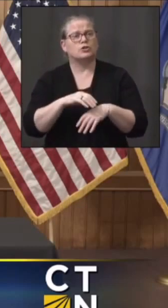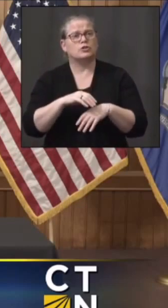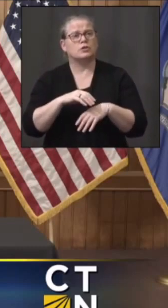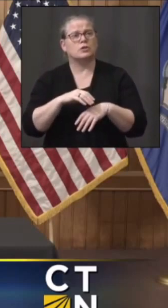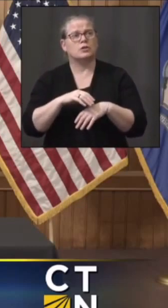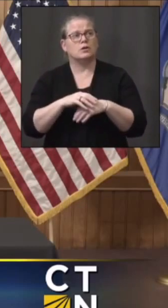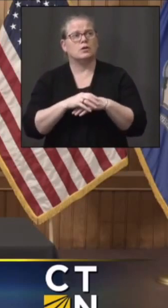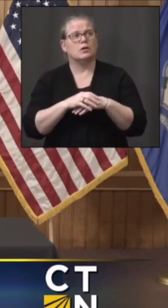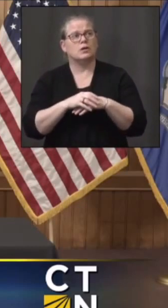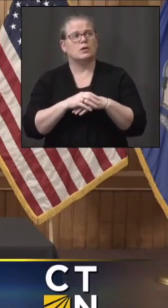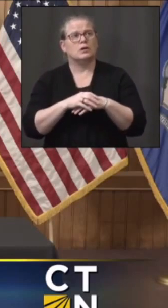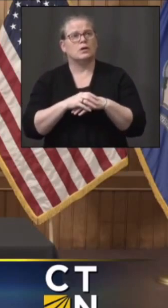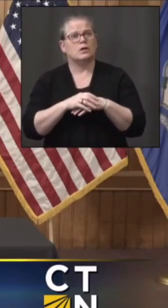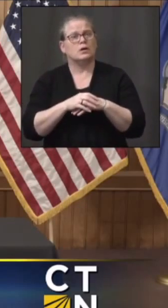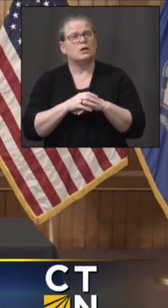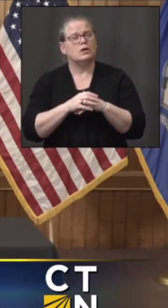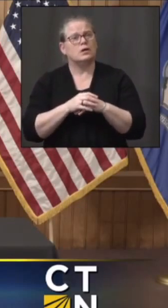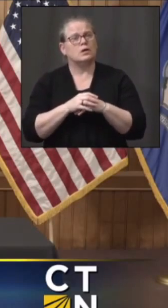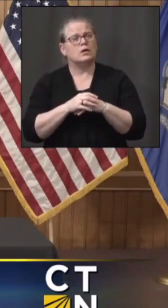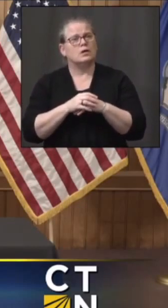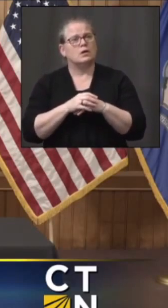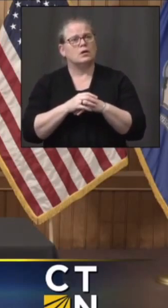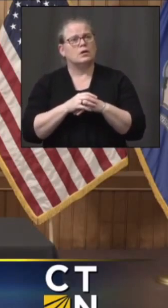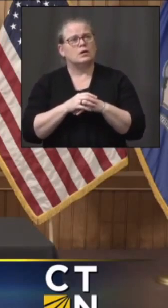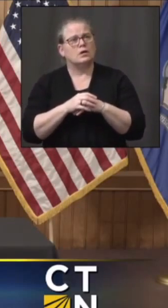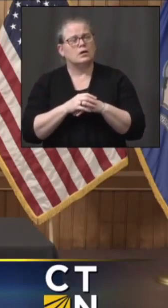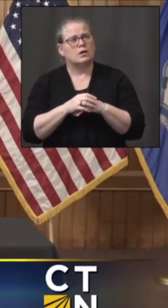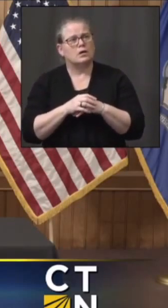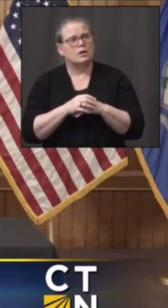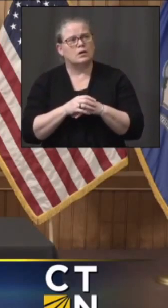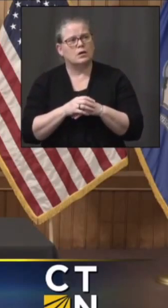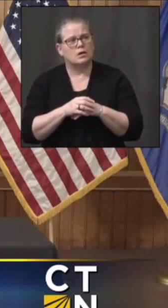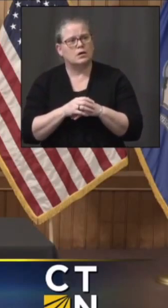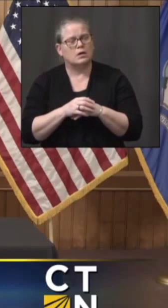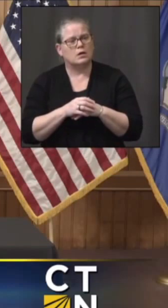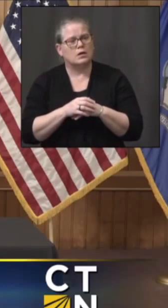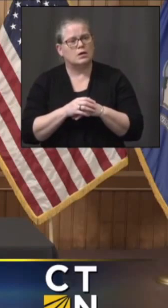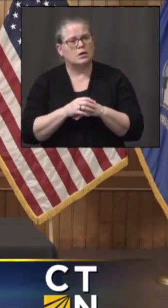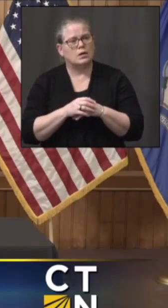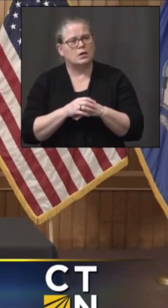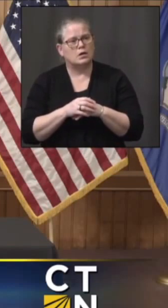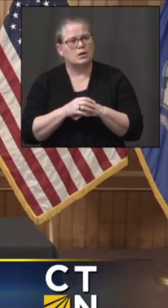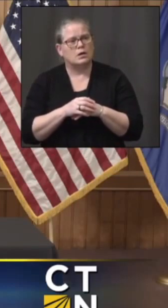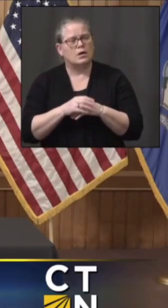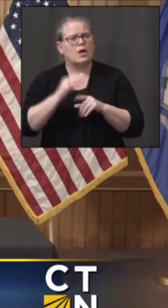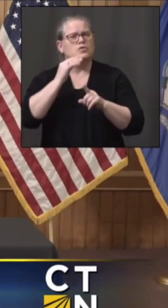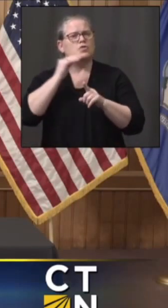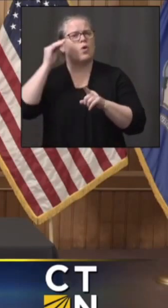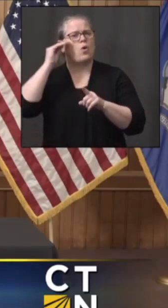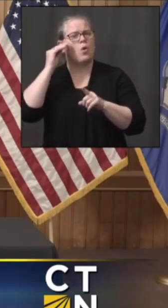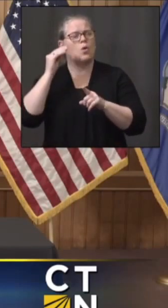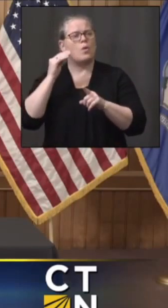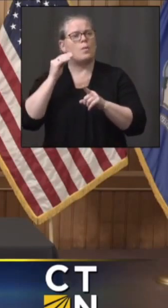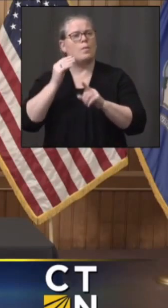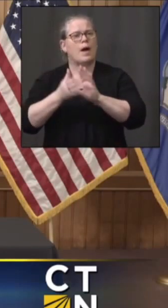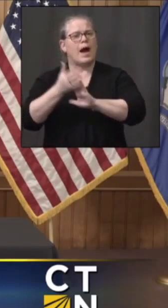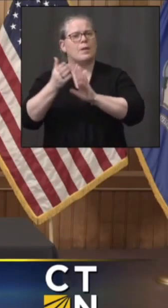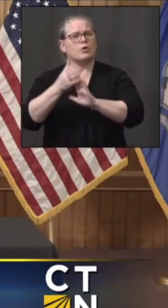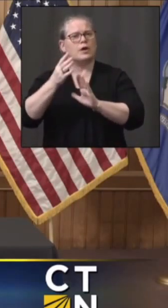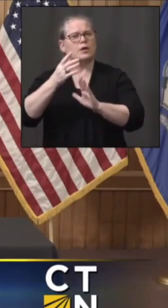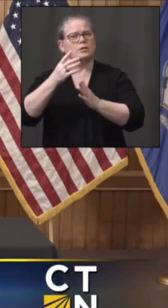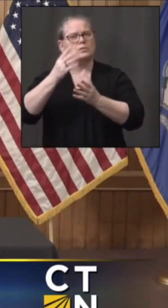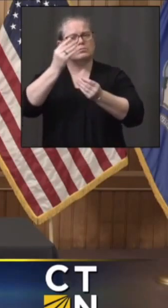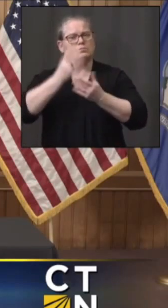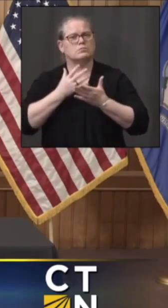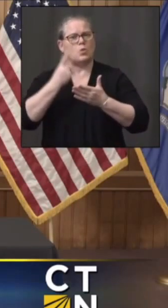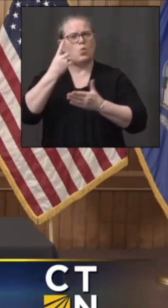home operator earlier today, and they said that it's going to be one clinic, but I know it was brought up during a